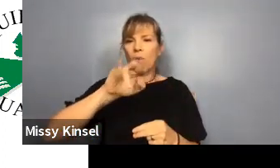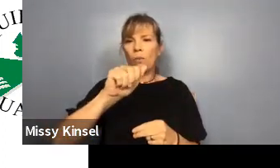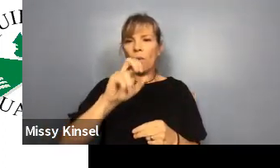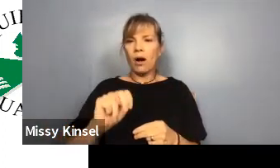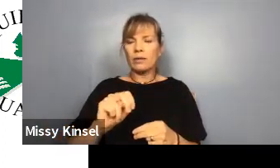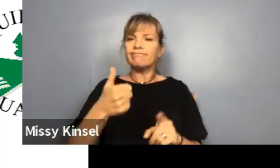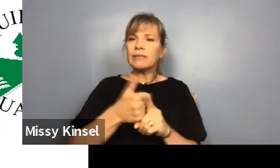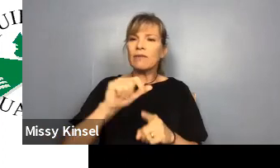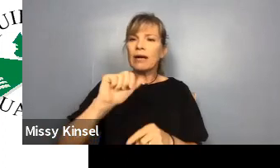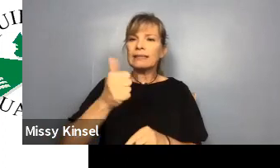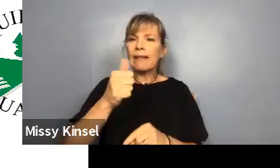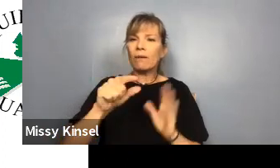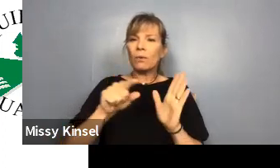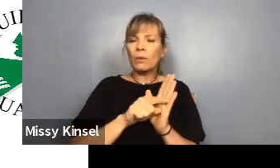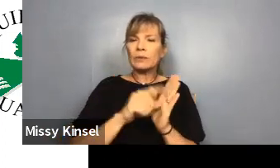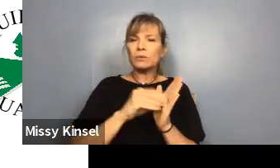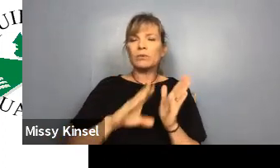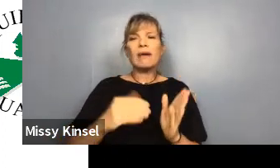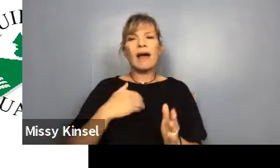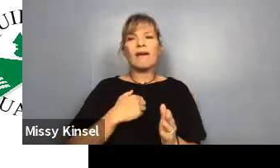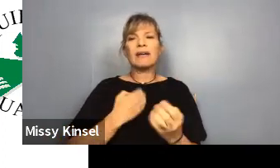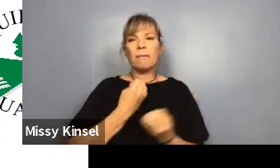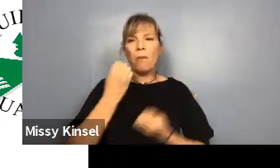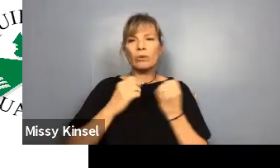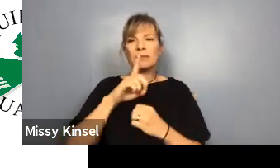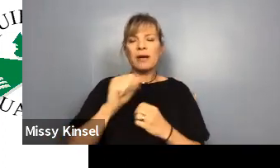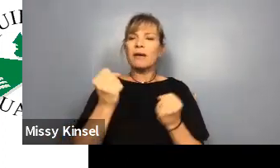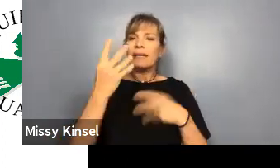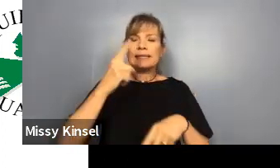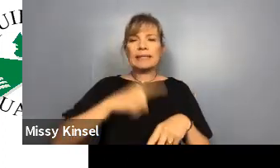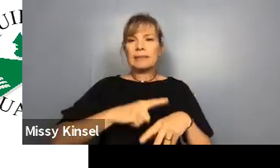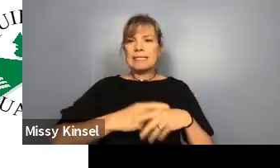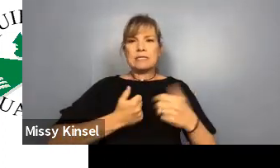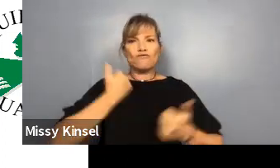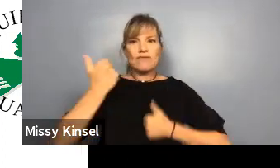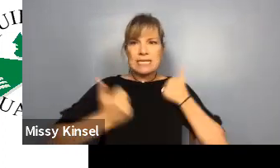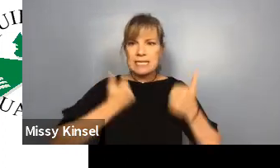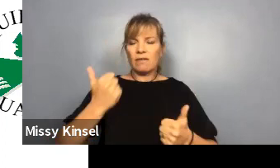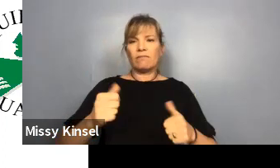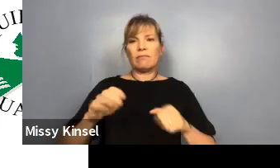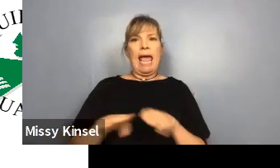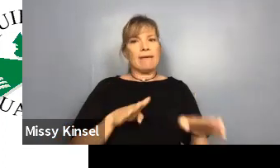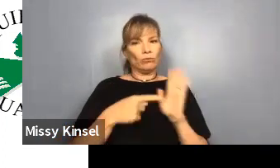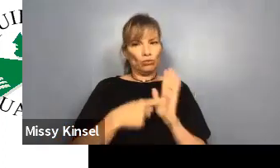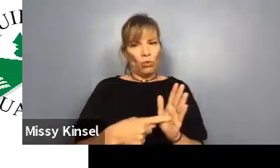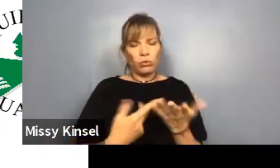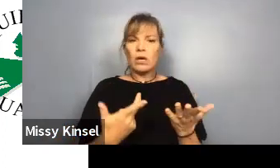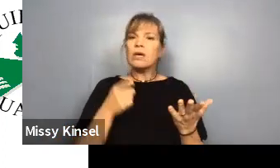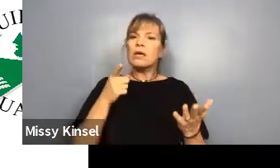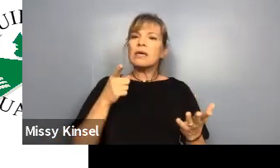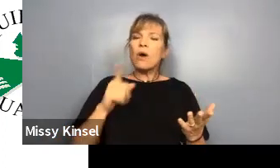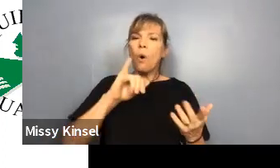grade student with an emotional disability. He's often has defiant and aggressive behaviors. So he